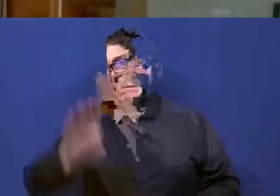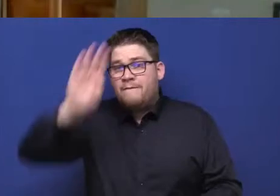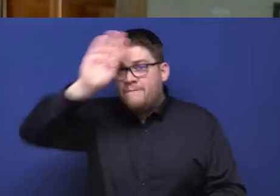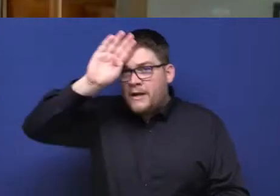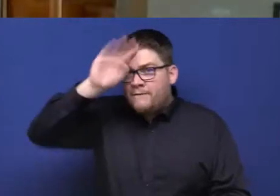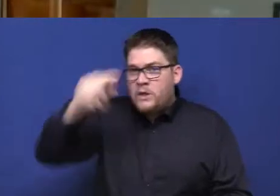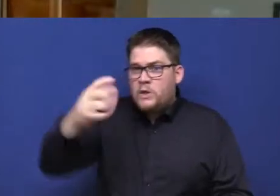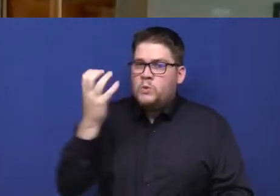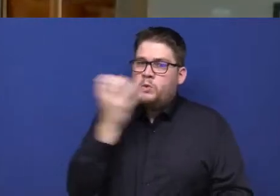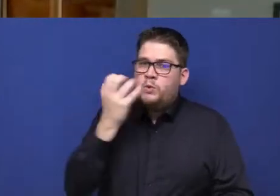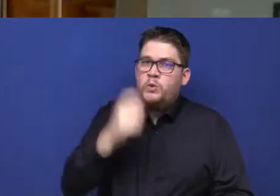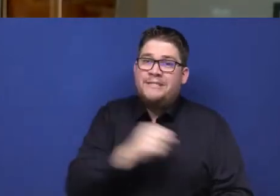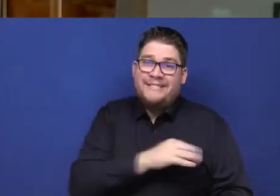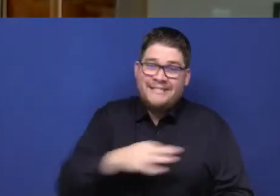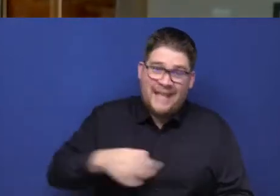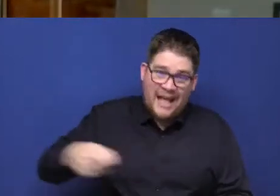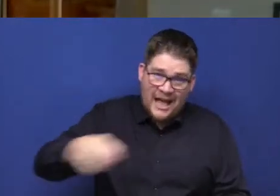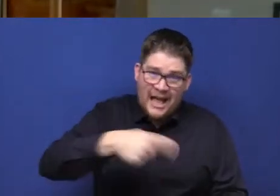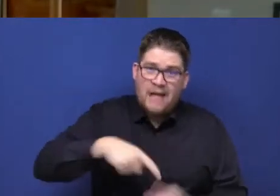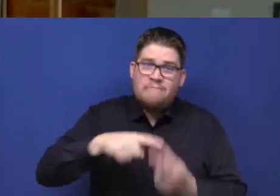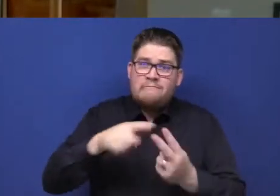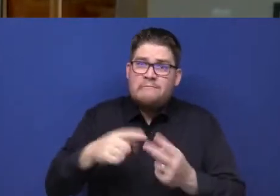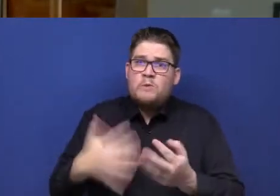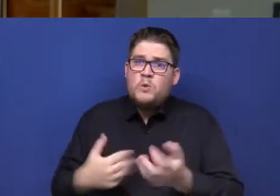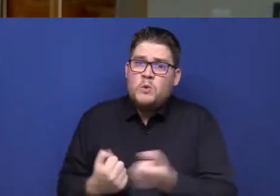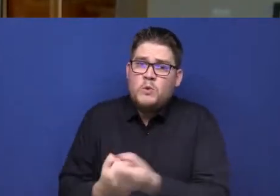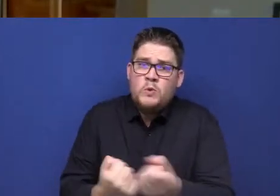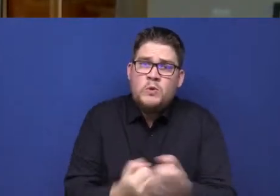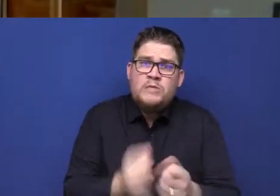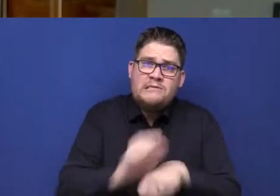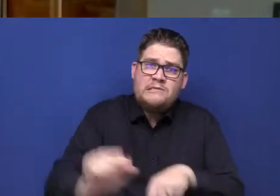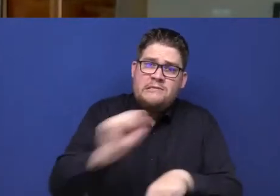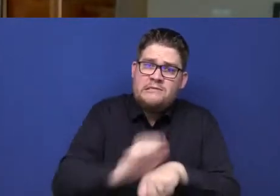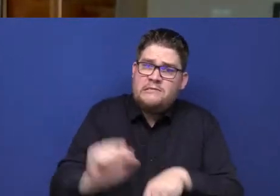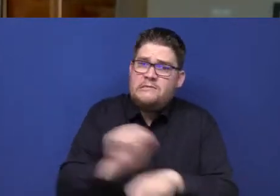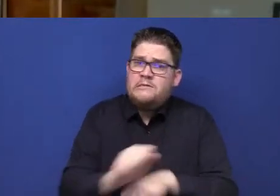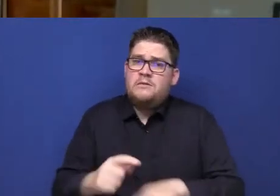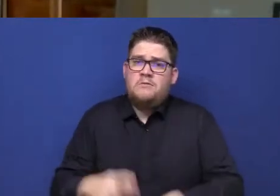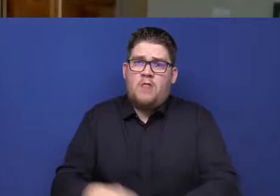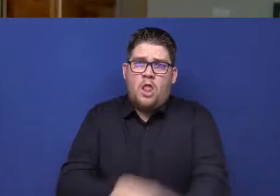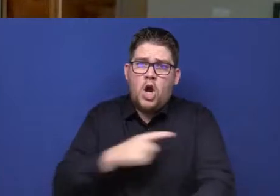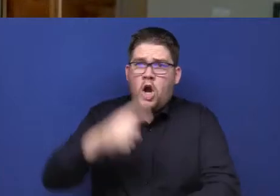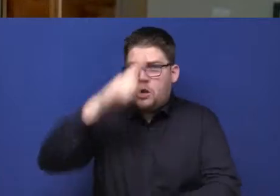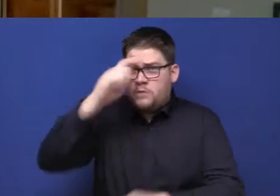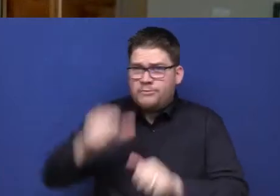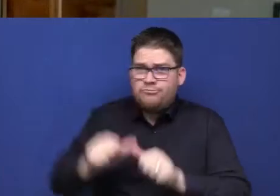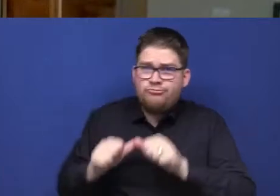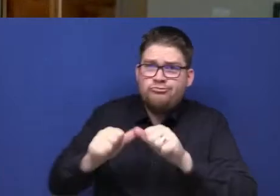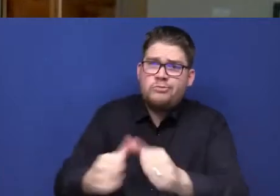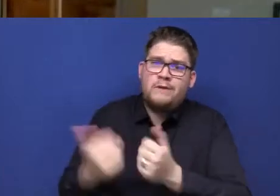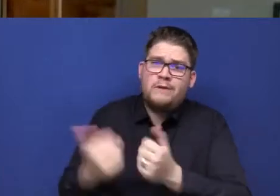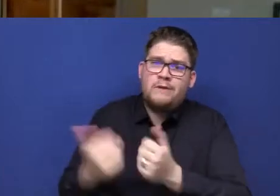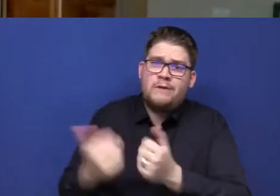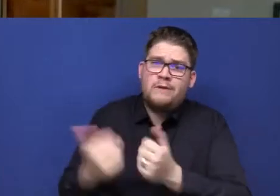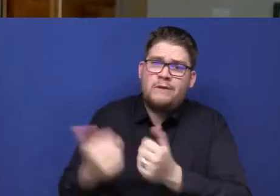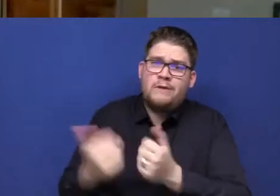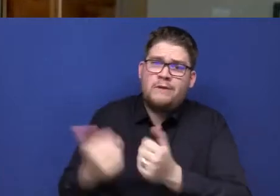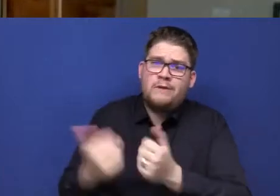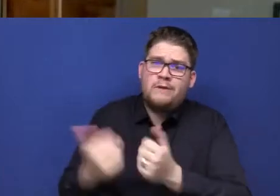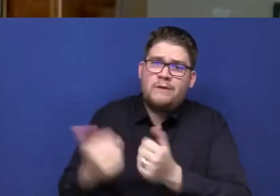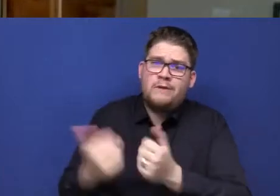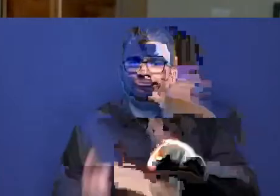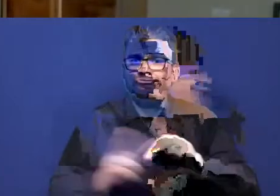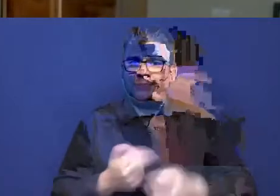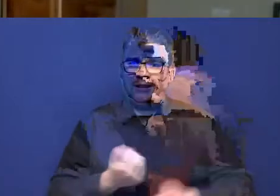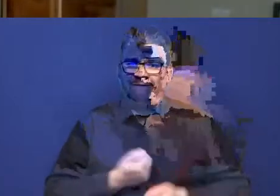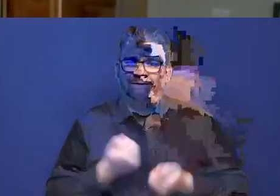forward. More slips, trips, falls, those types of events, as well as other serious occurrences are happening. It's something that we